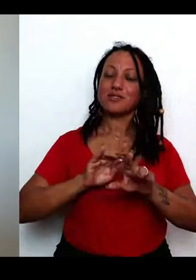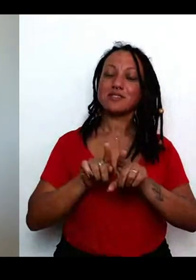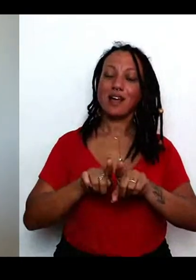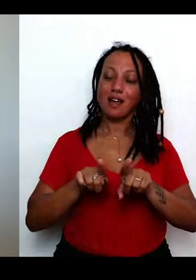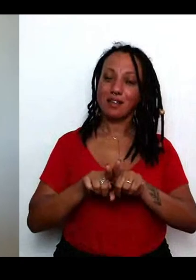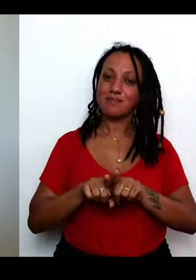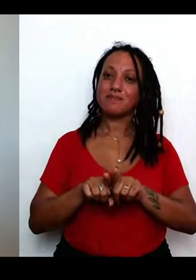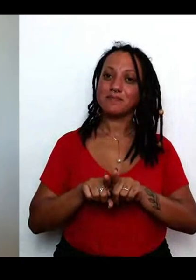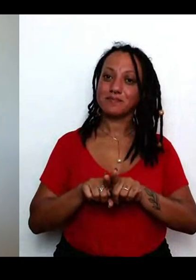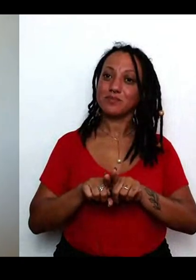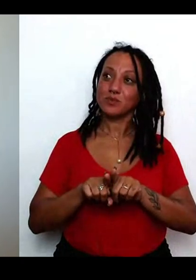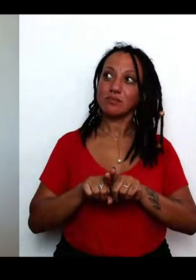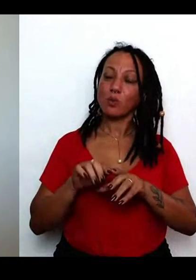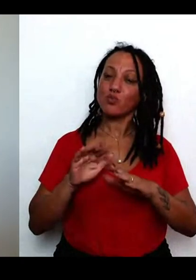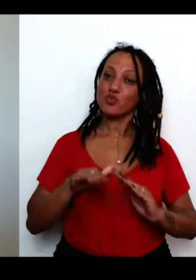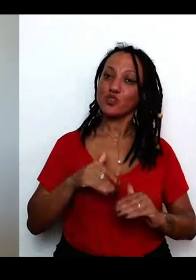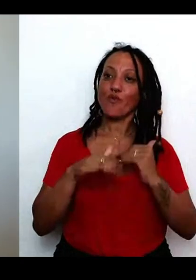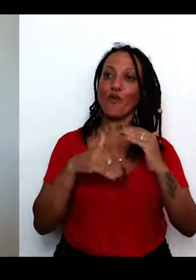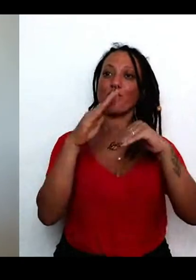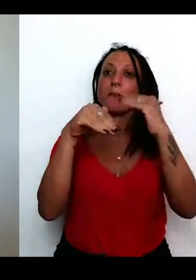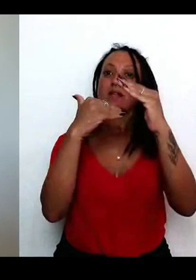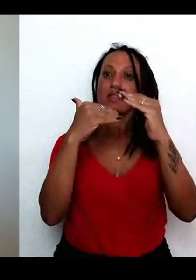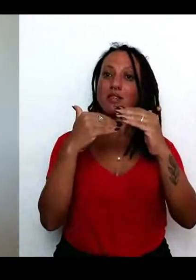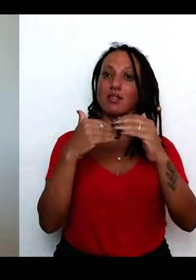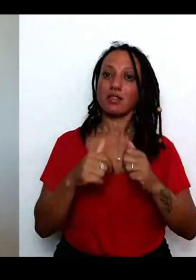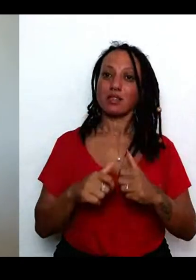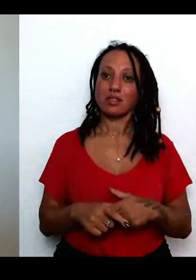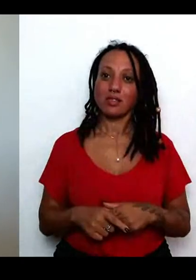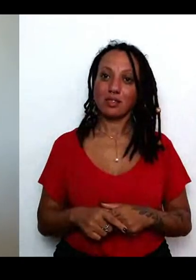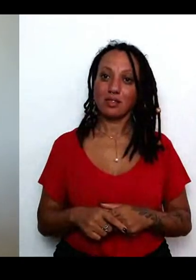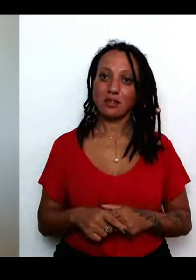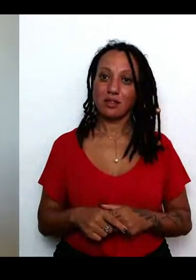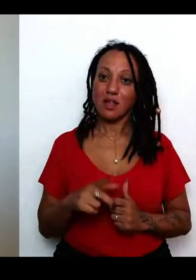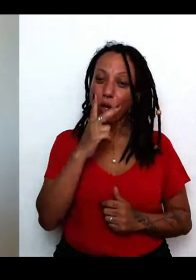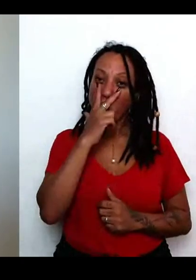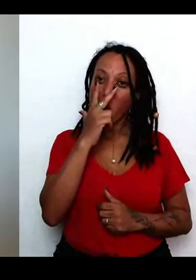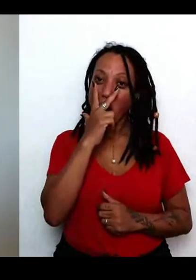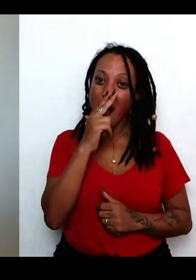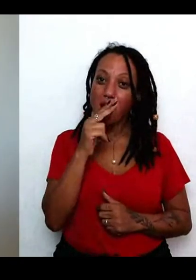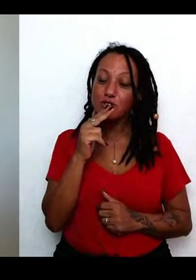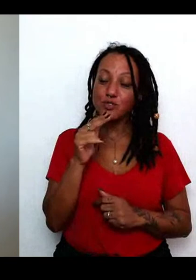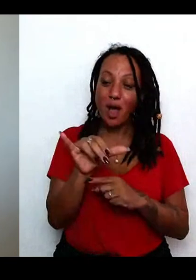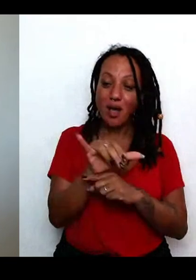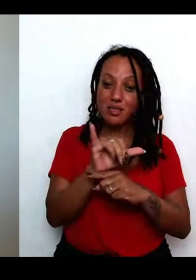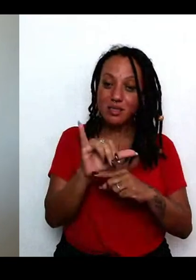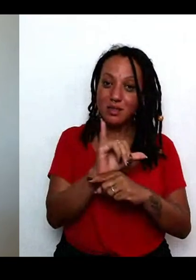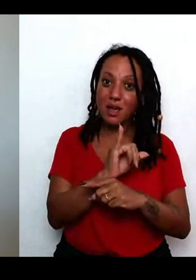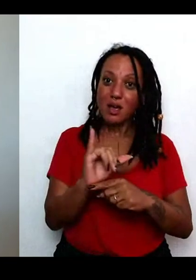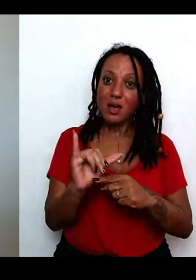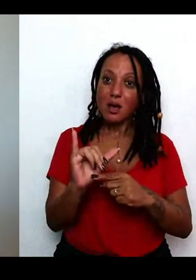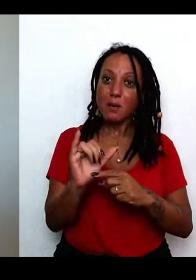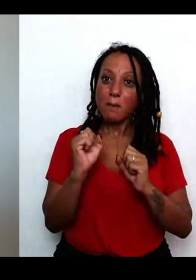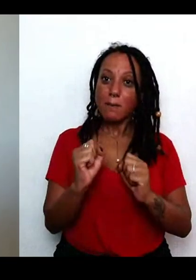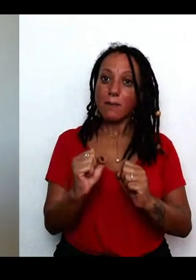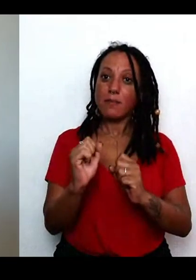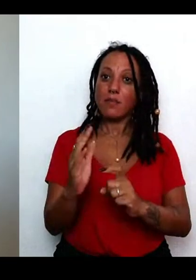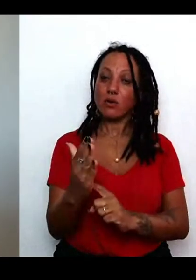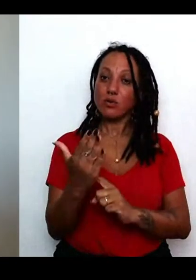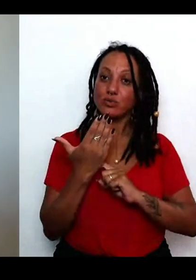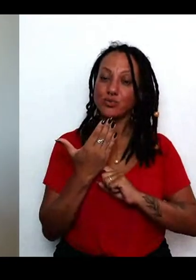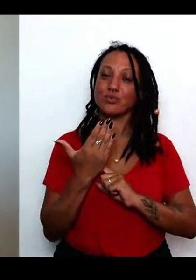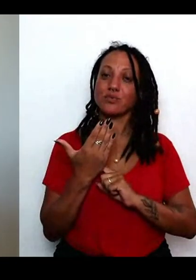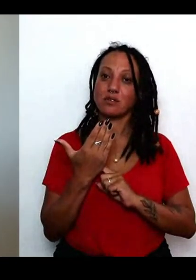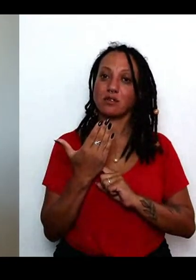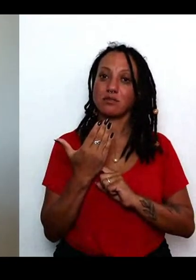happening and I think all of these sort of tactics can really help us get away from the from the idea that we're